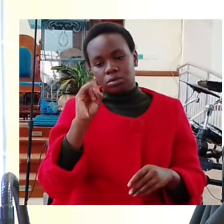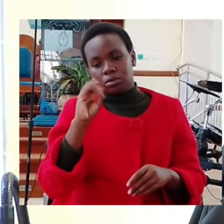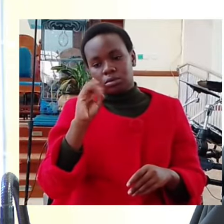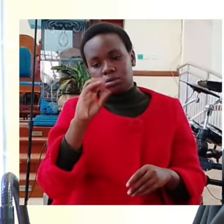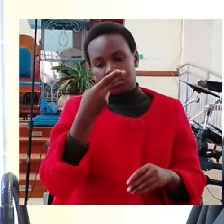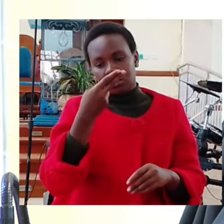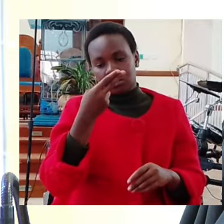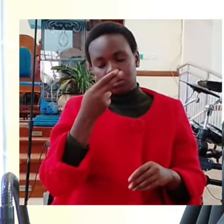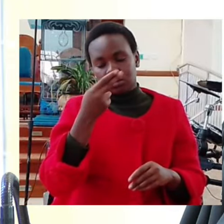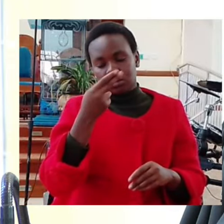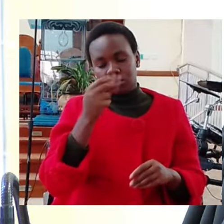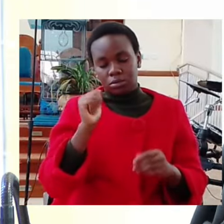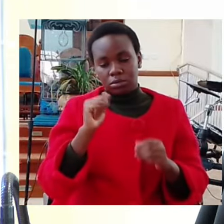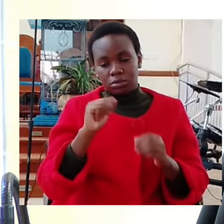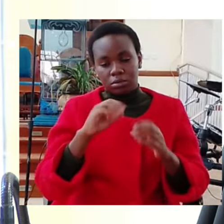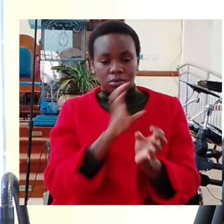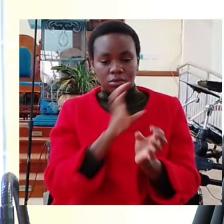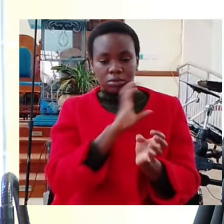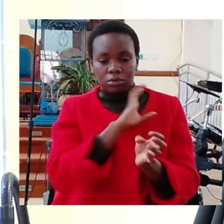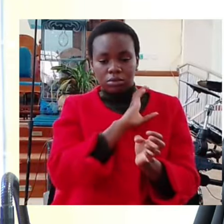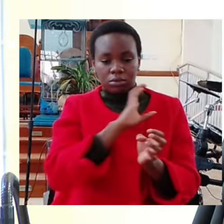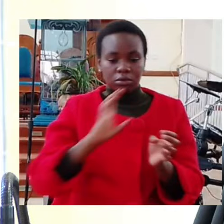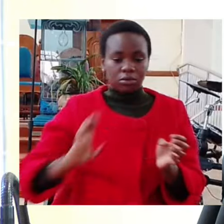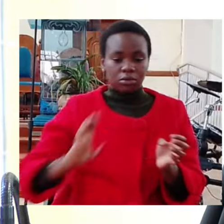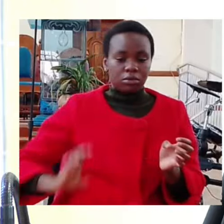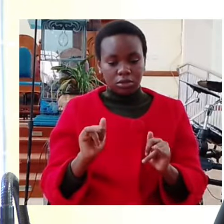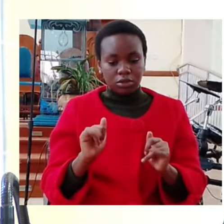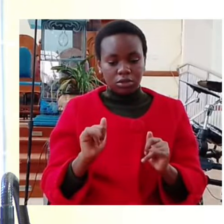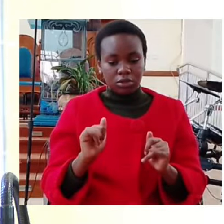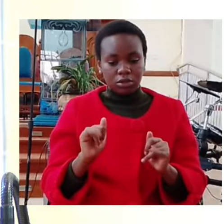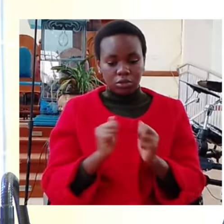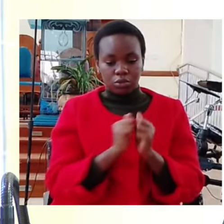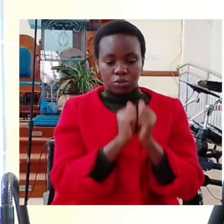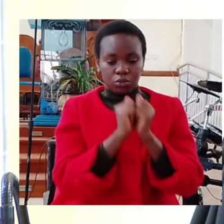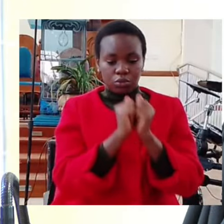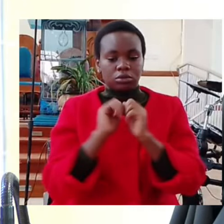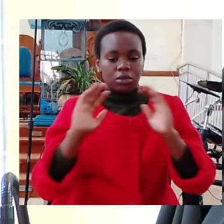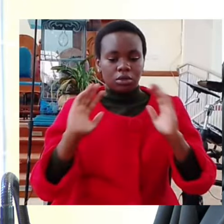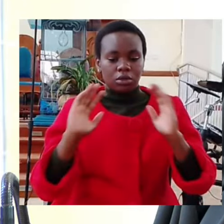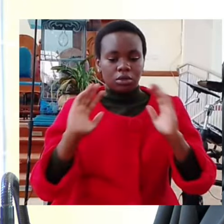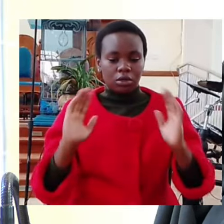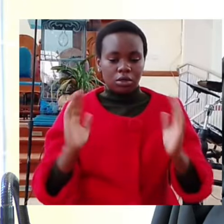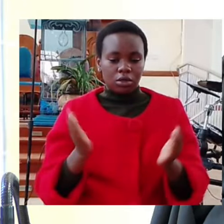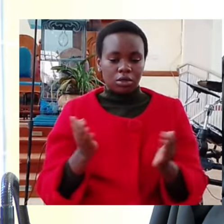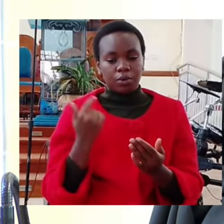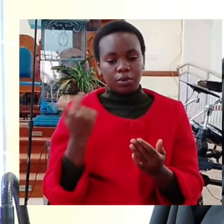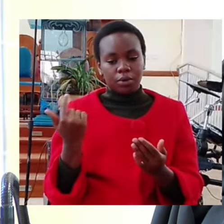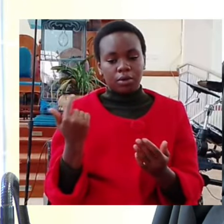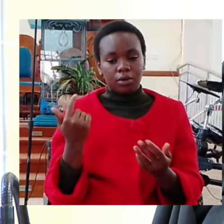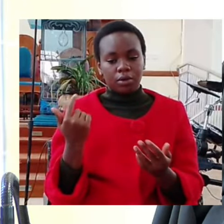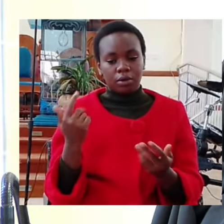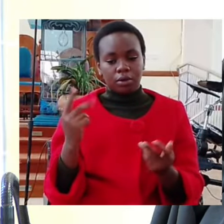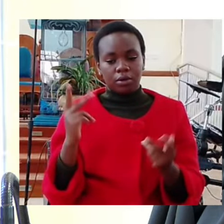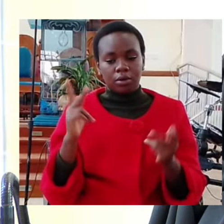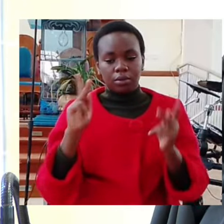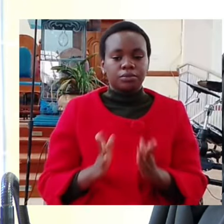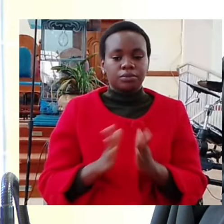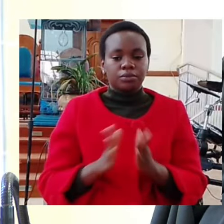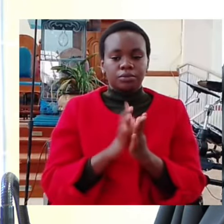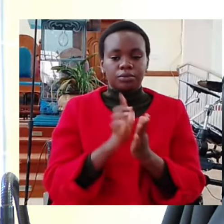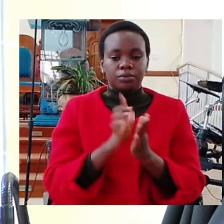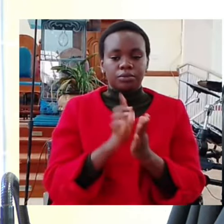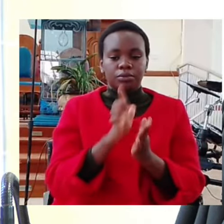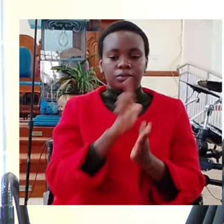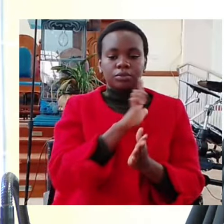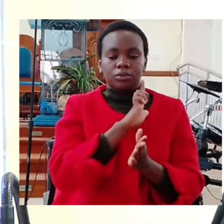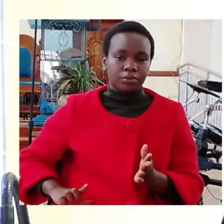because they lived together and they encouraged one another. Mwadhani ya gosho. Ugedhoma